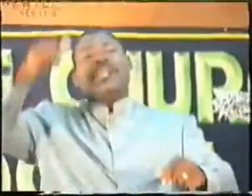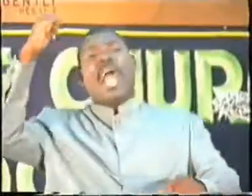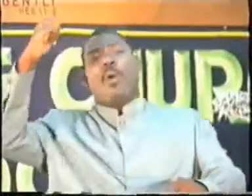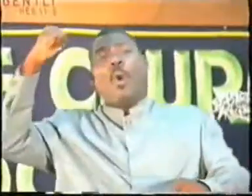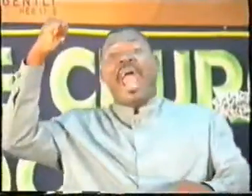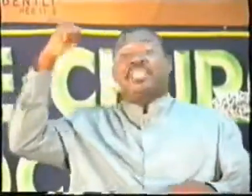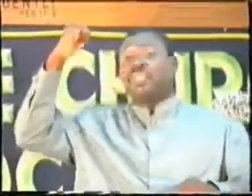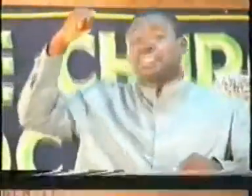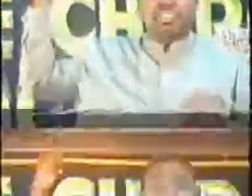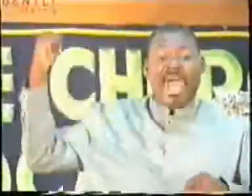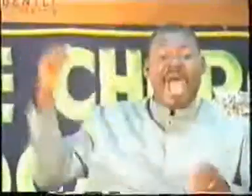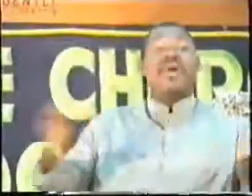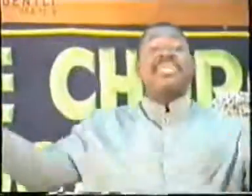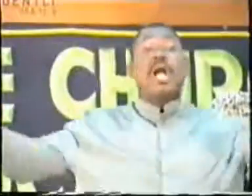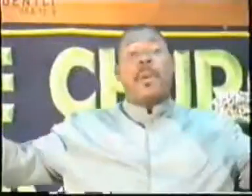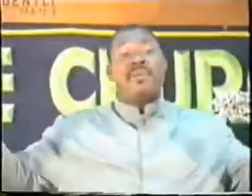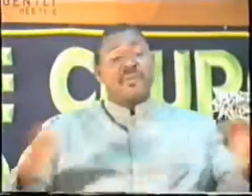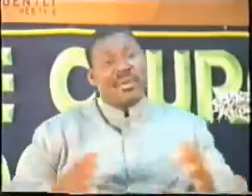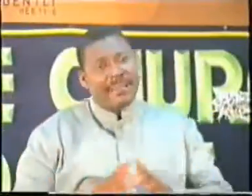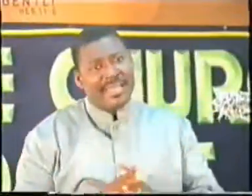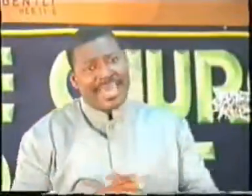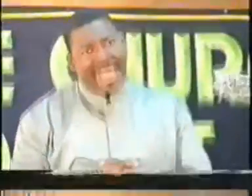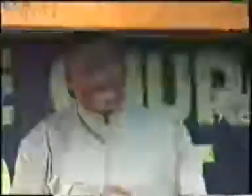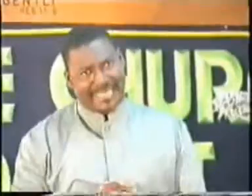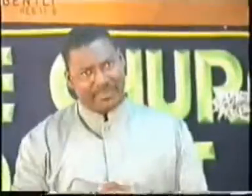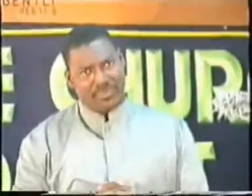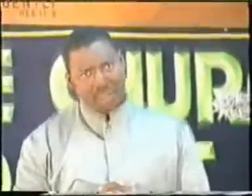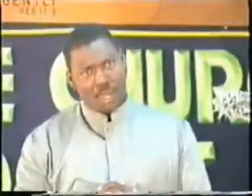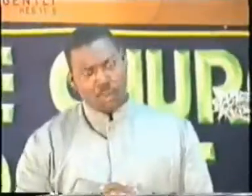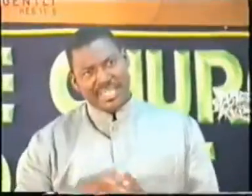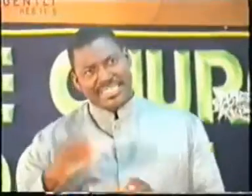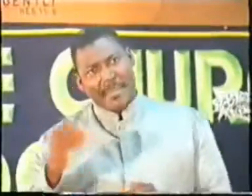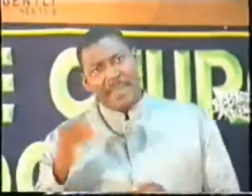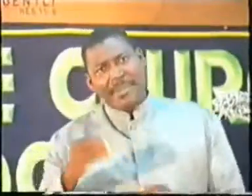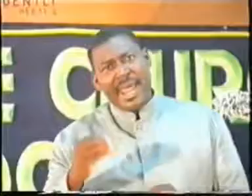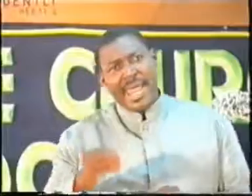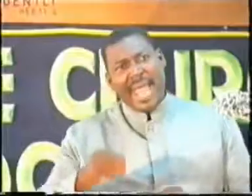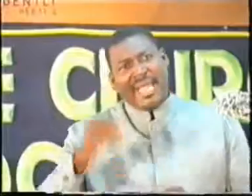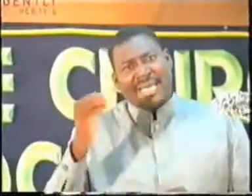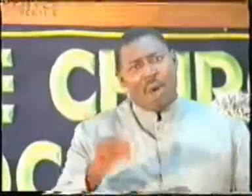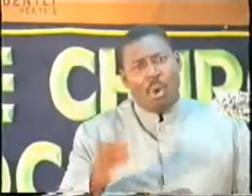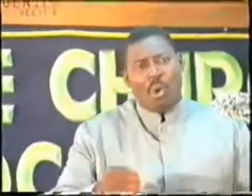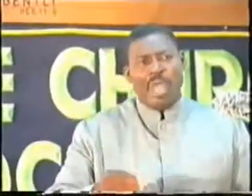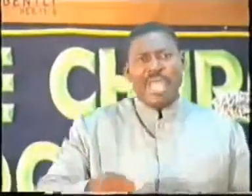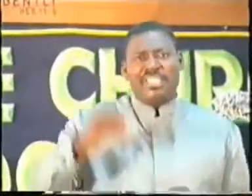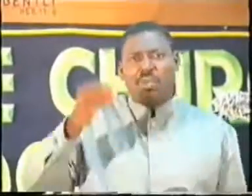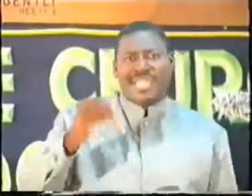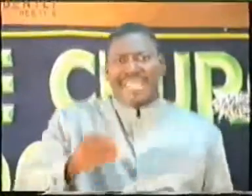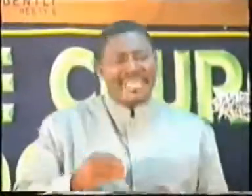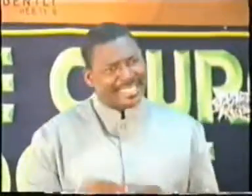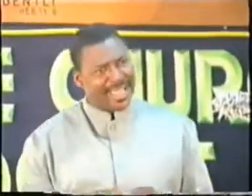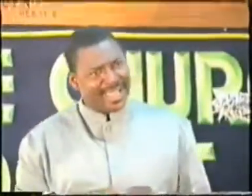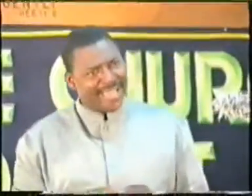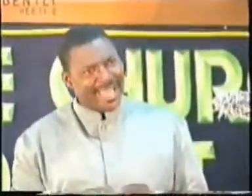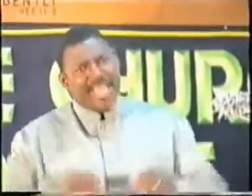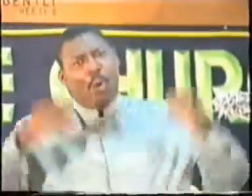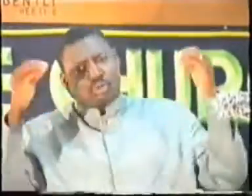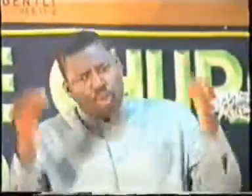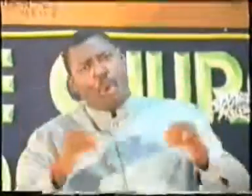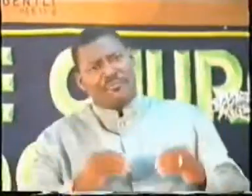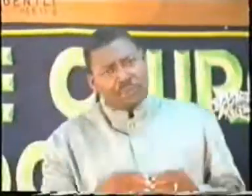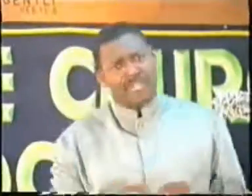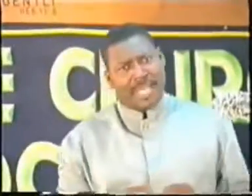ene woni a ewo akirikiri e wawrade Yakobo befre woni aba nyina edia. Wodi nsem bebre e ka ho edi woni adanse e